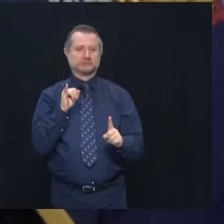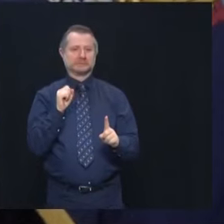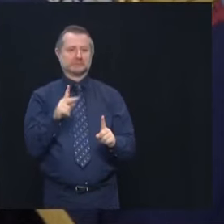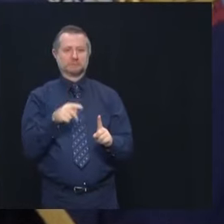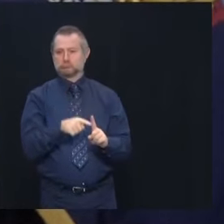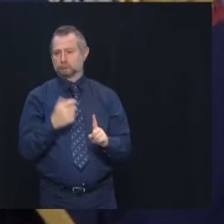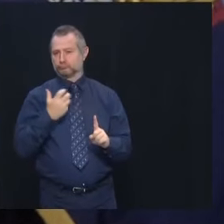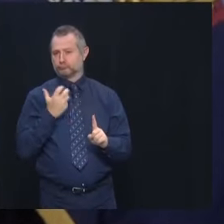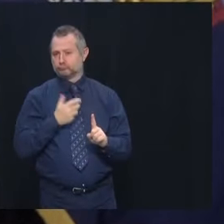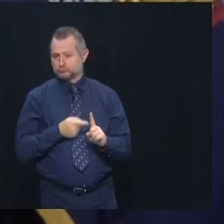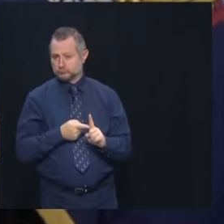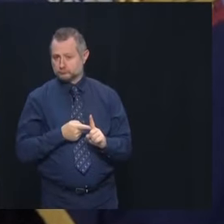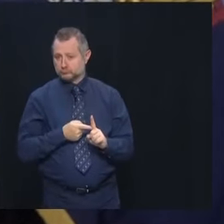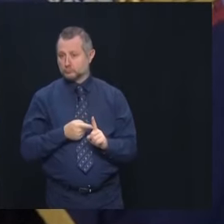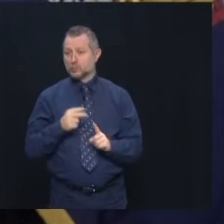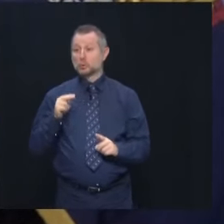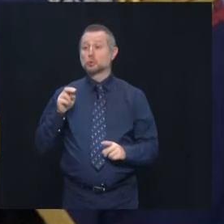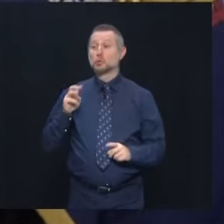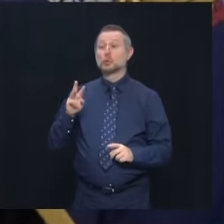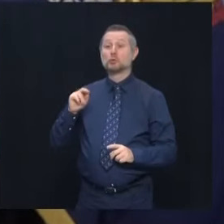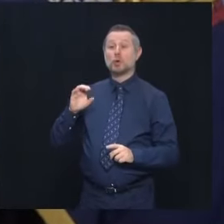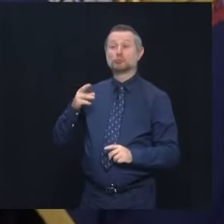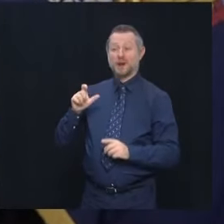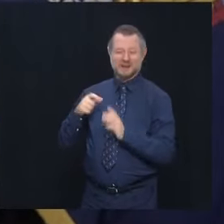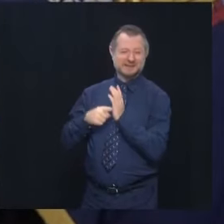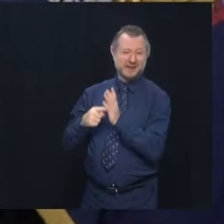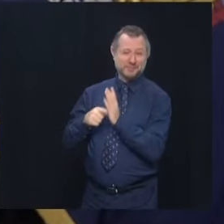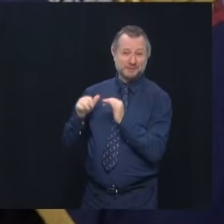Garden, New Rochelle.